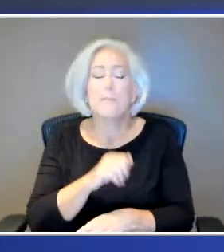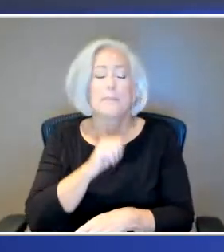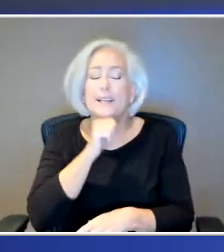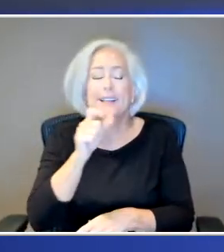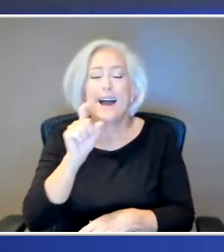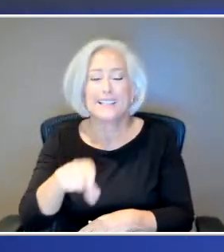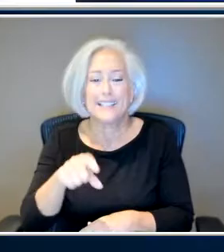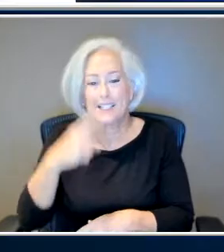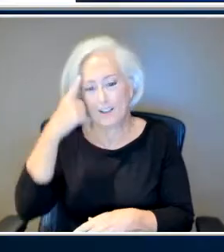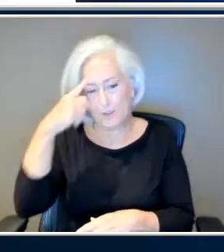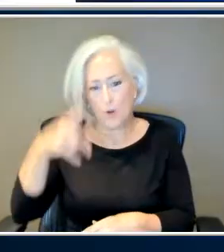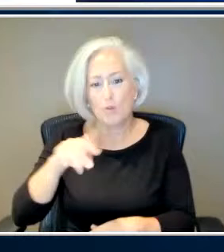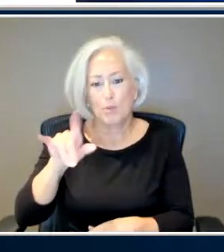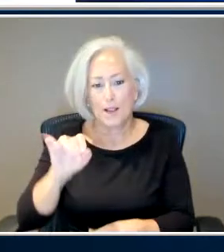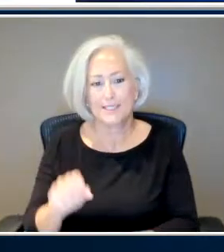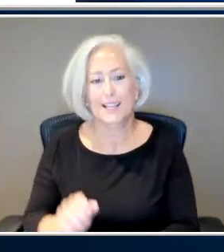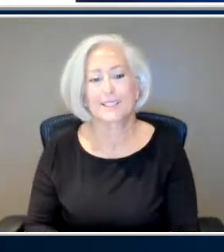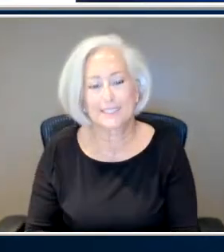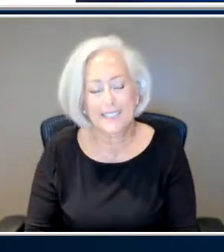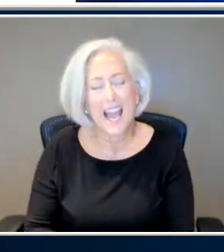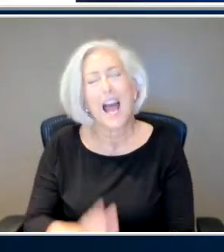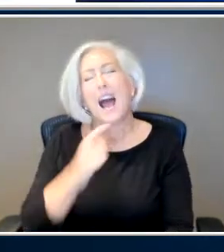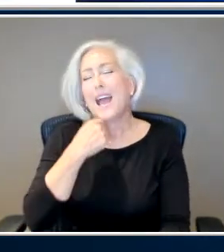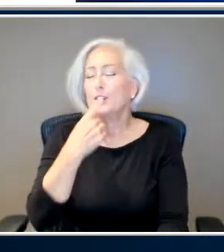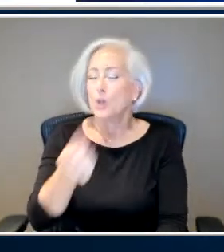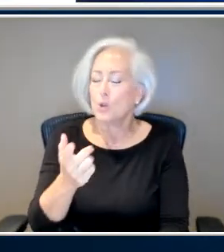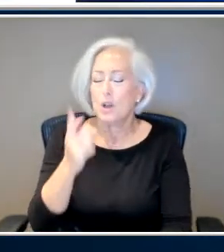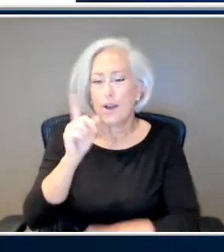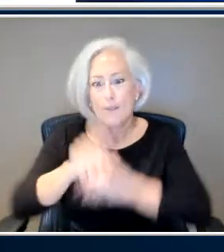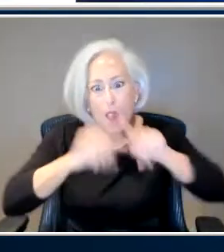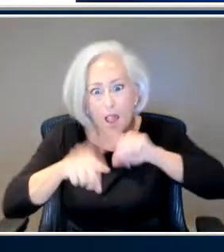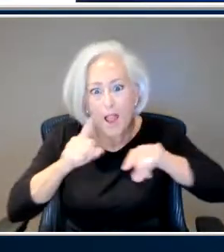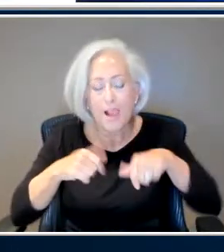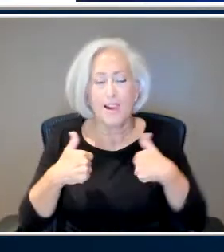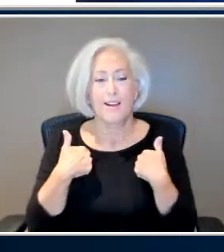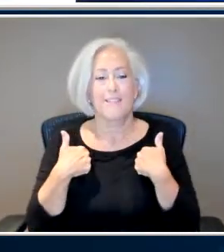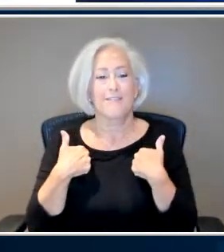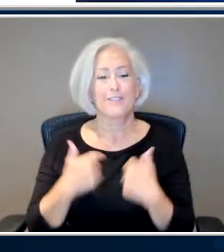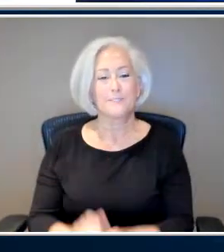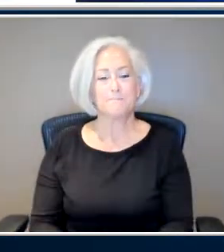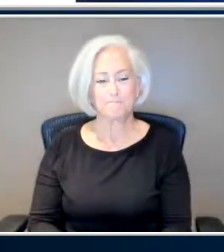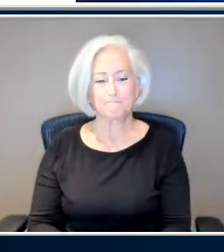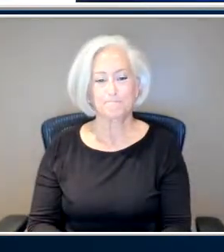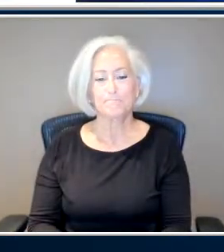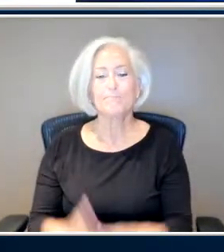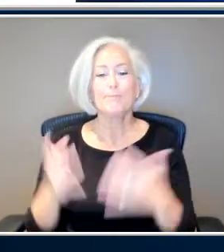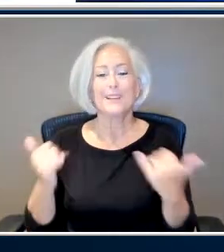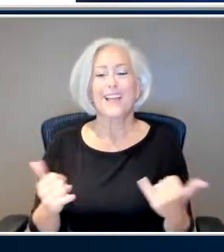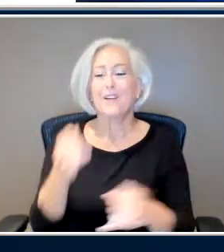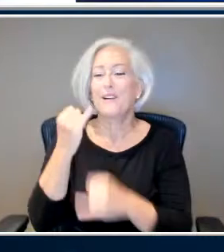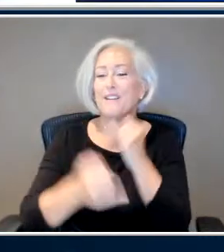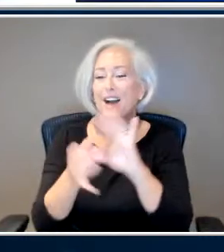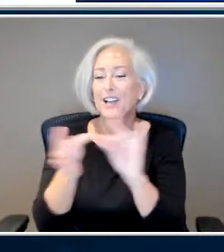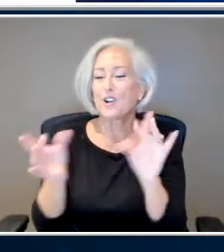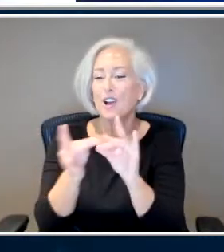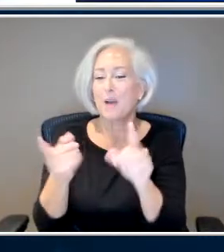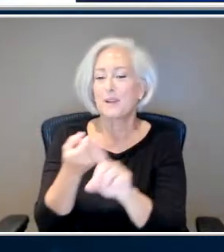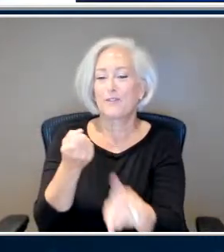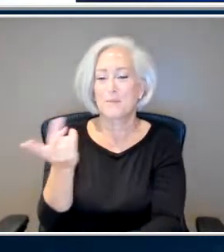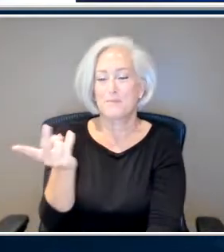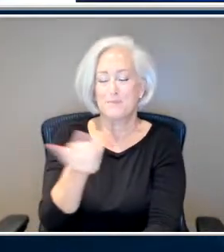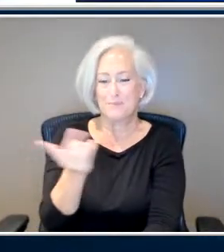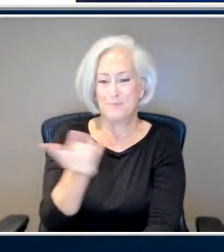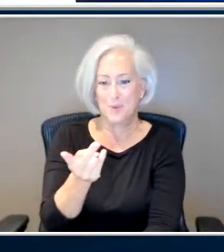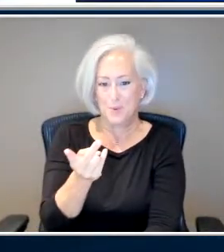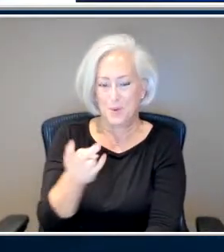Okay, correct. See, I told you I have some It's a good weird question for you. Okay, I want to get the takeaways from this story, and I want to start with you,